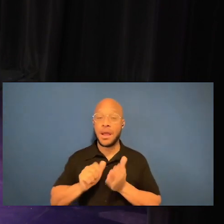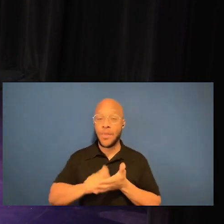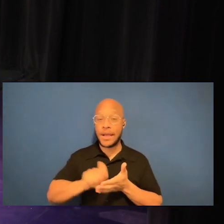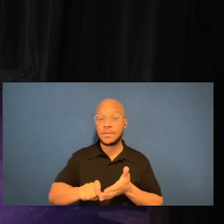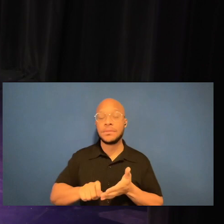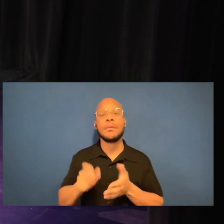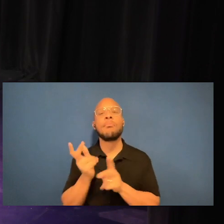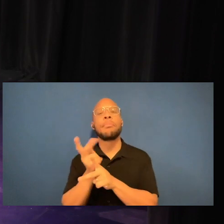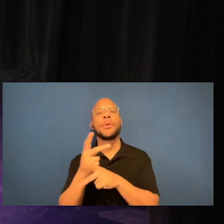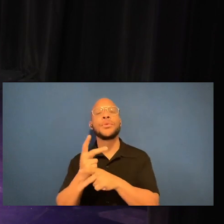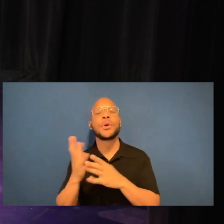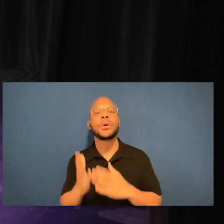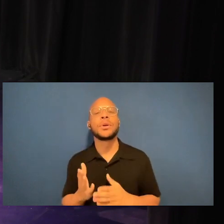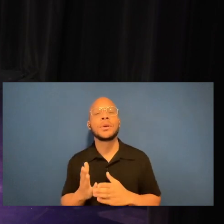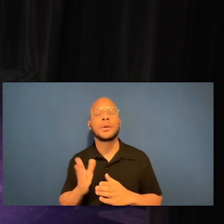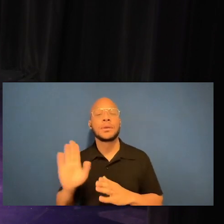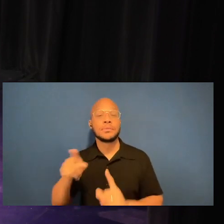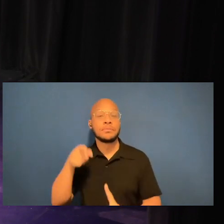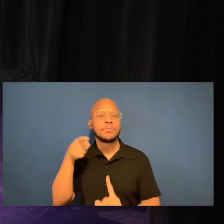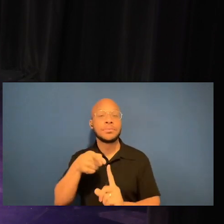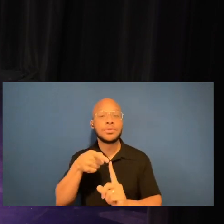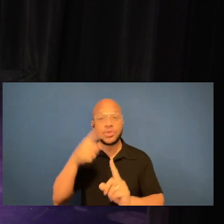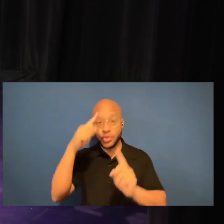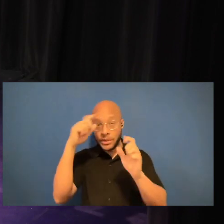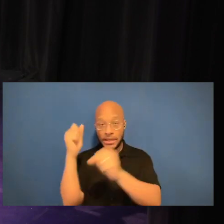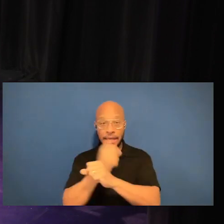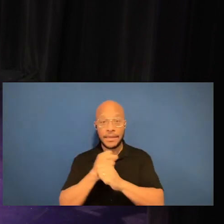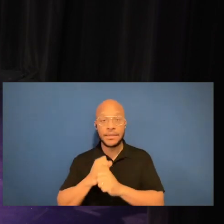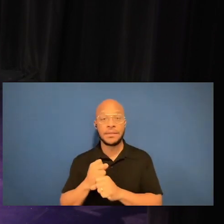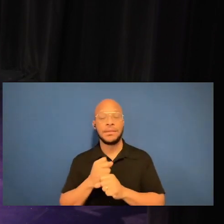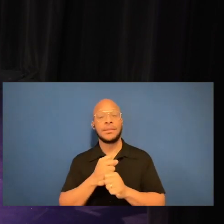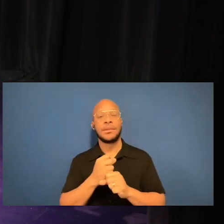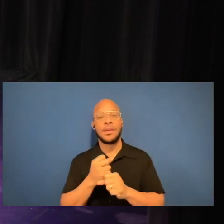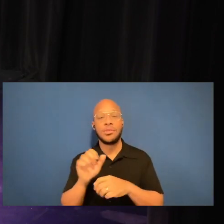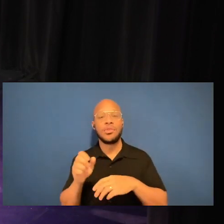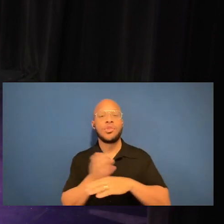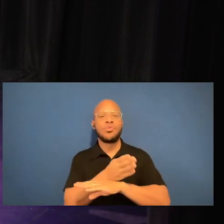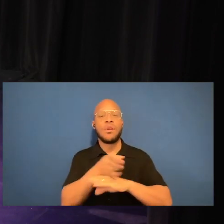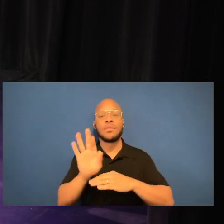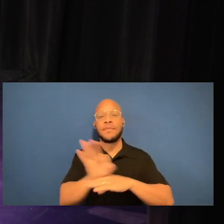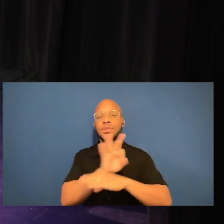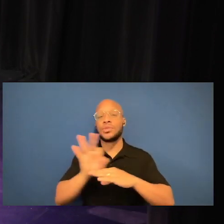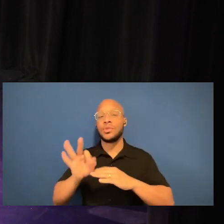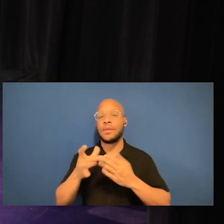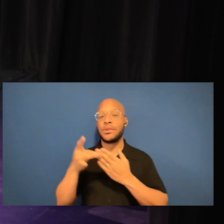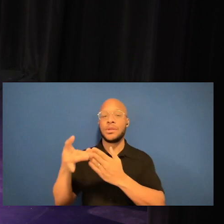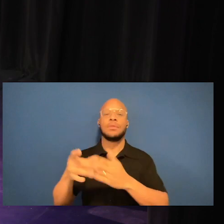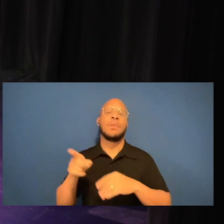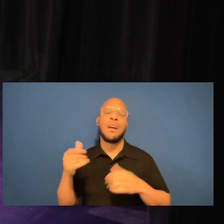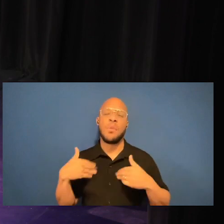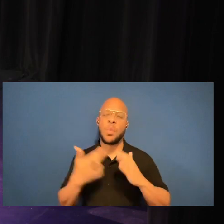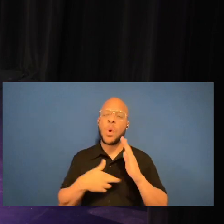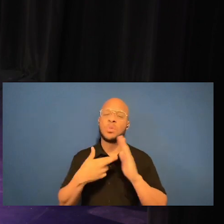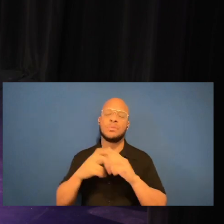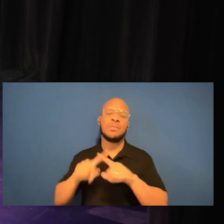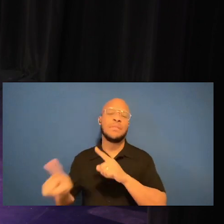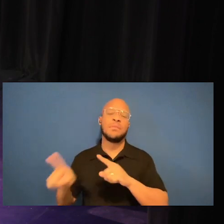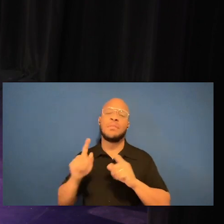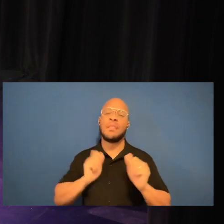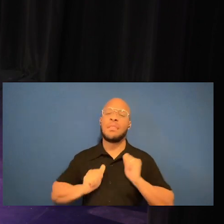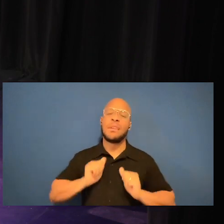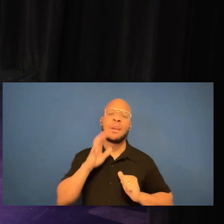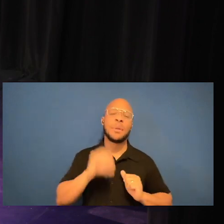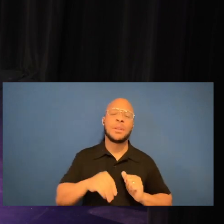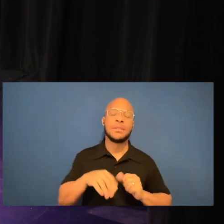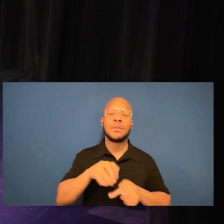and cross-functional leadership. Hana has held various roles at theater companies around the country, including Nasir Productions,